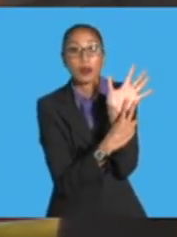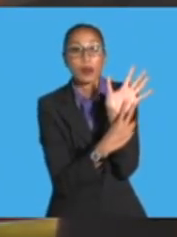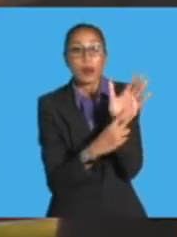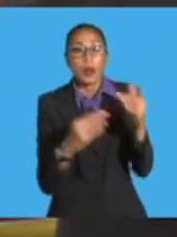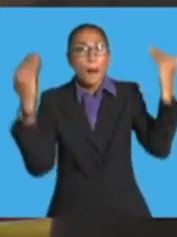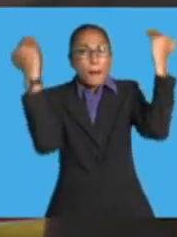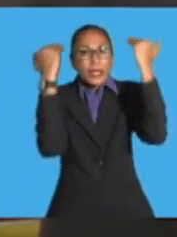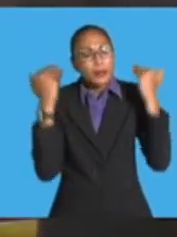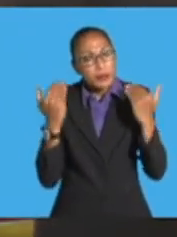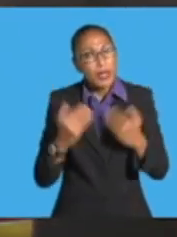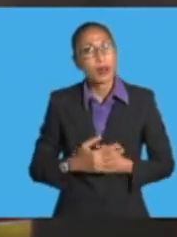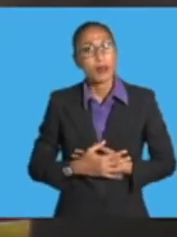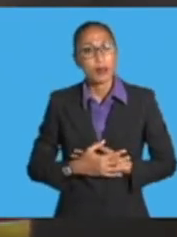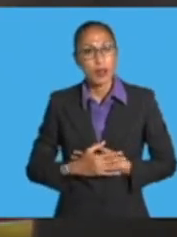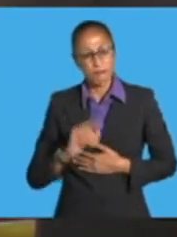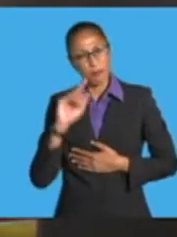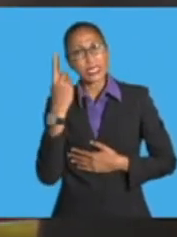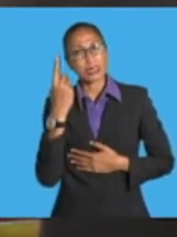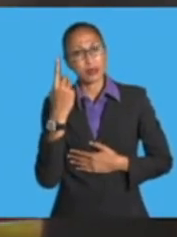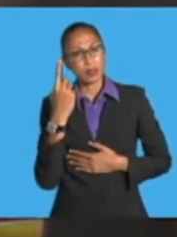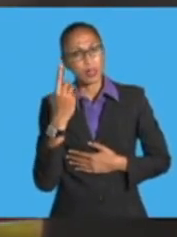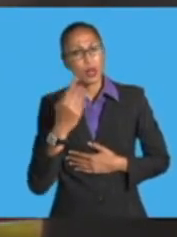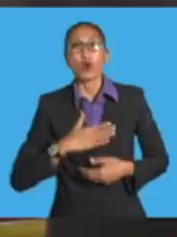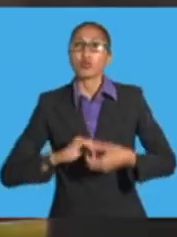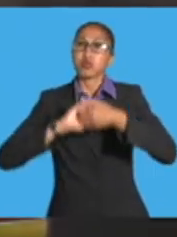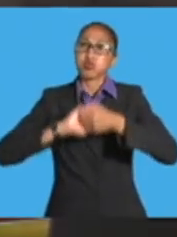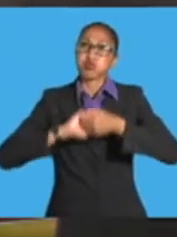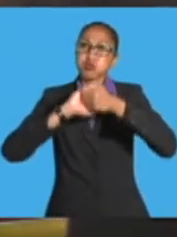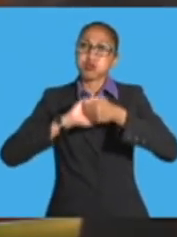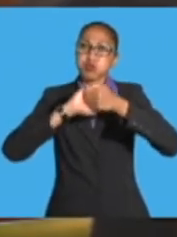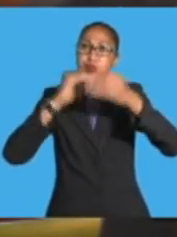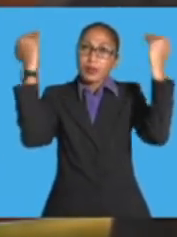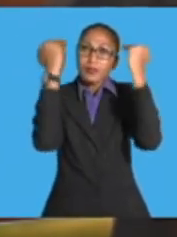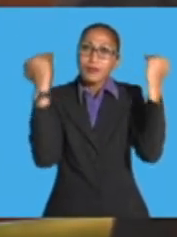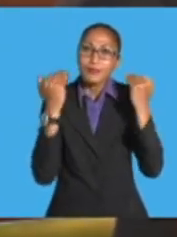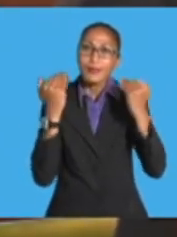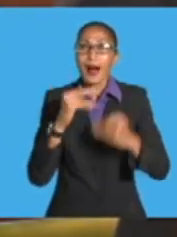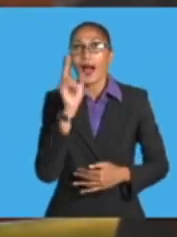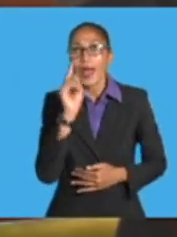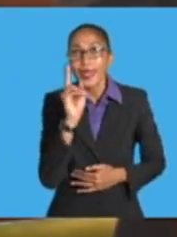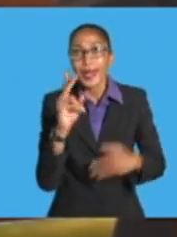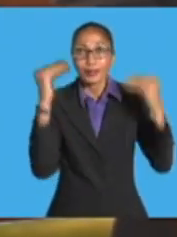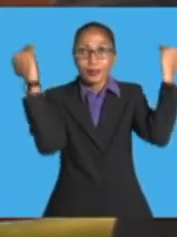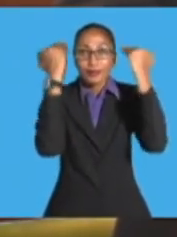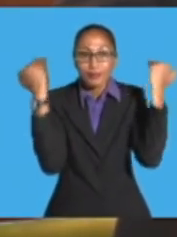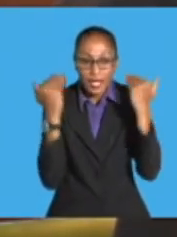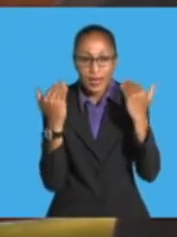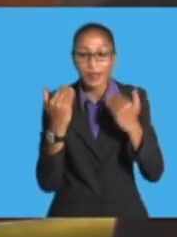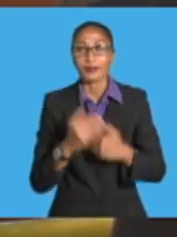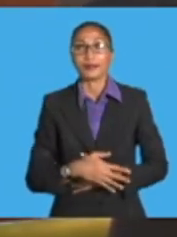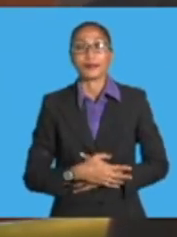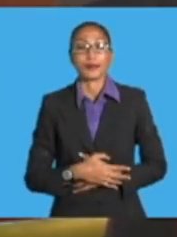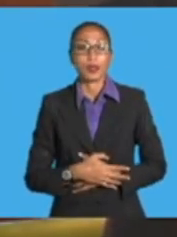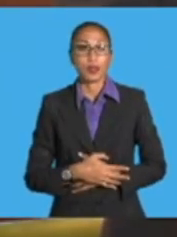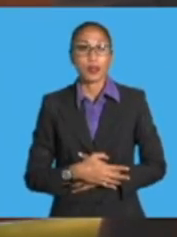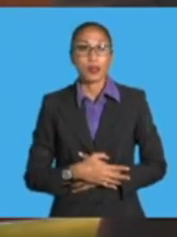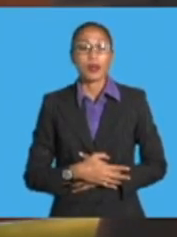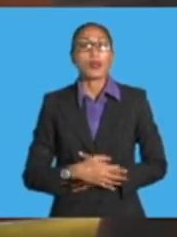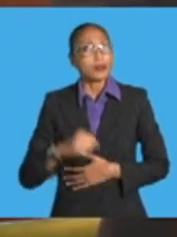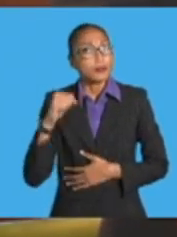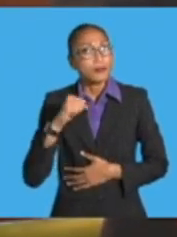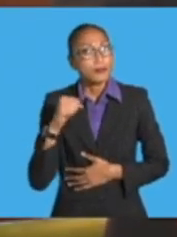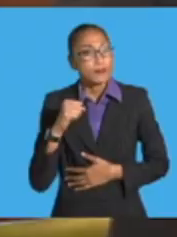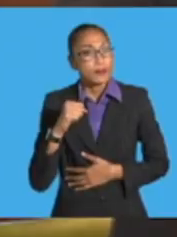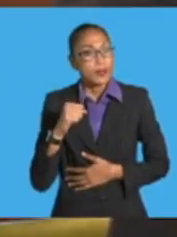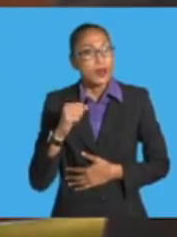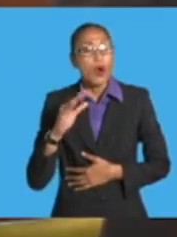Madam Speaker, first of all, I wish to congratulate you on a reappointment for another term. We have indeed